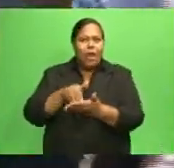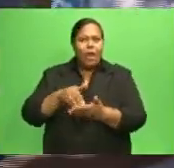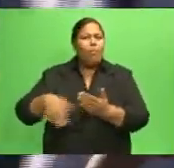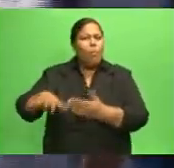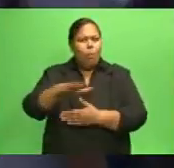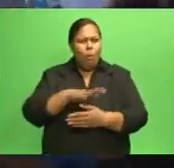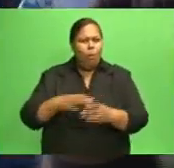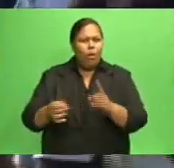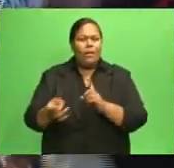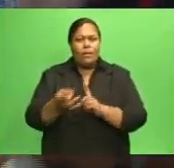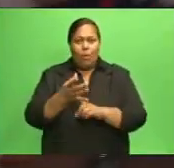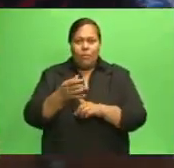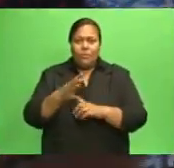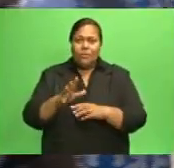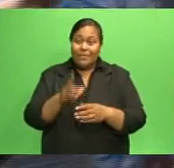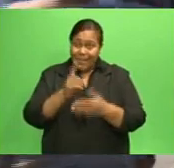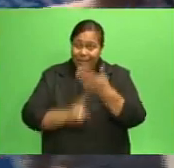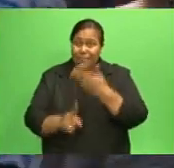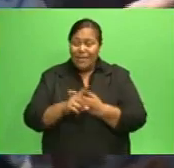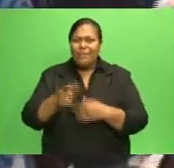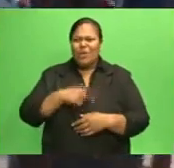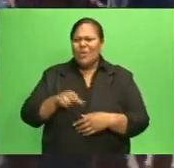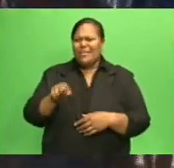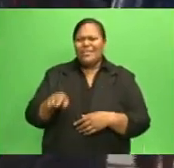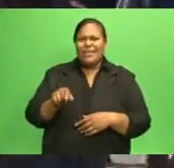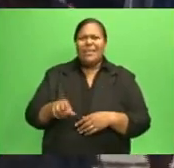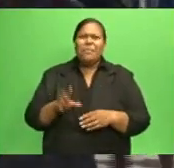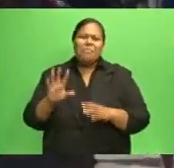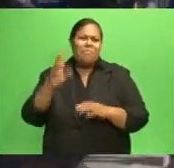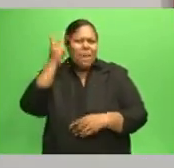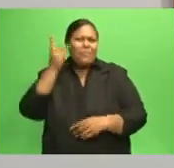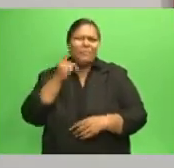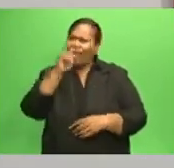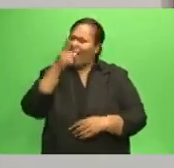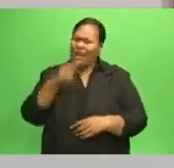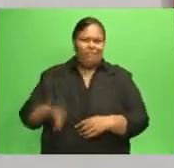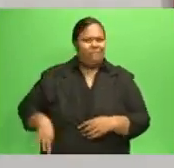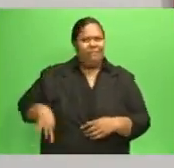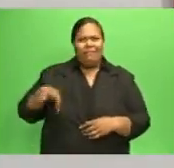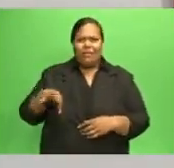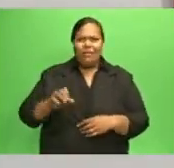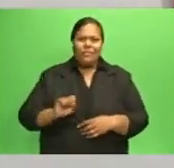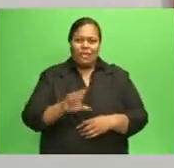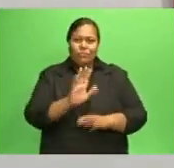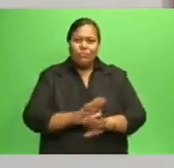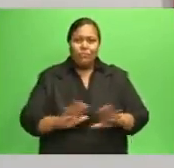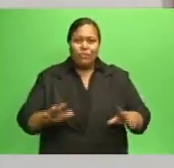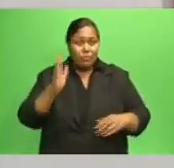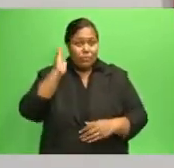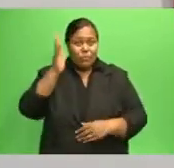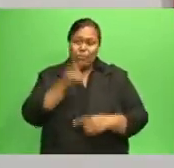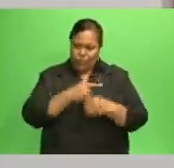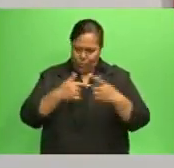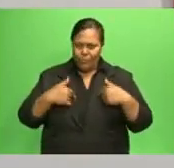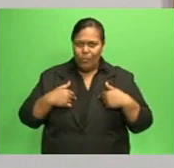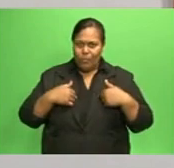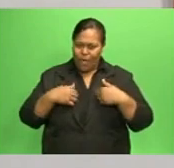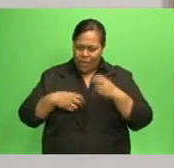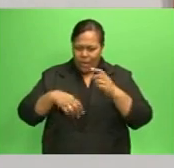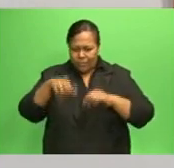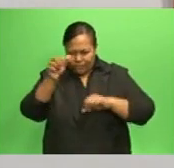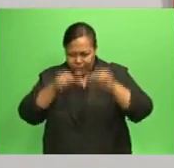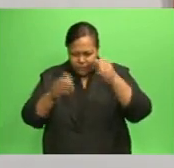can't afford to send children to school. Currently, we are assessing the applications which we have got and those applications which